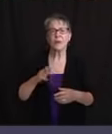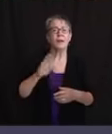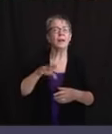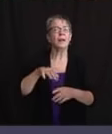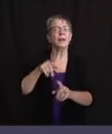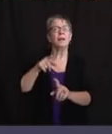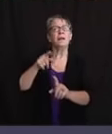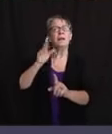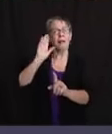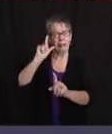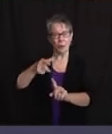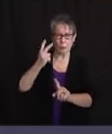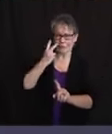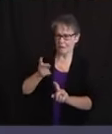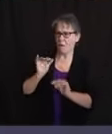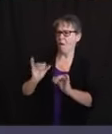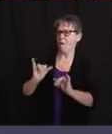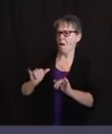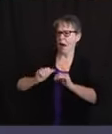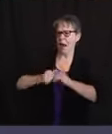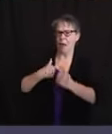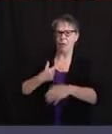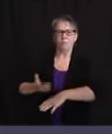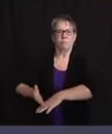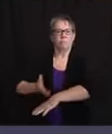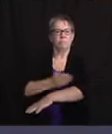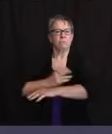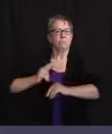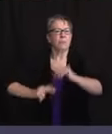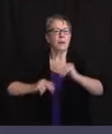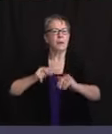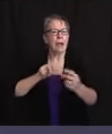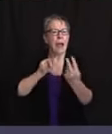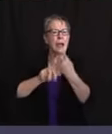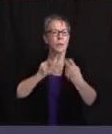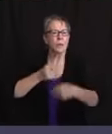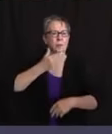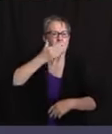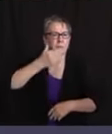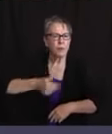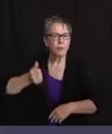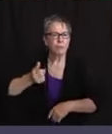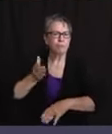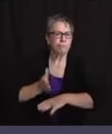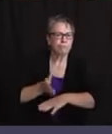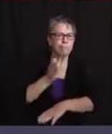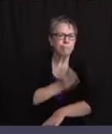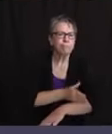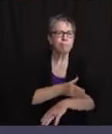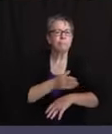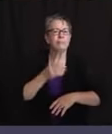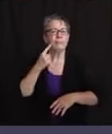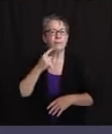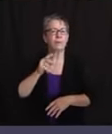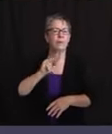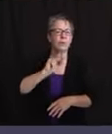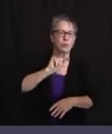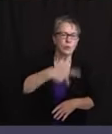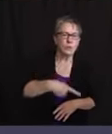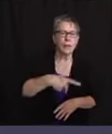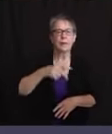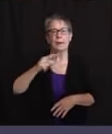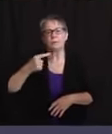will understand this is not abstract. This is a real impact. This also, I think, takes the politics out of it.